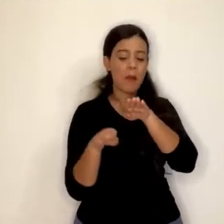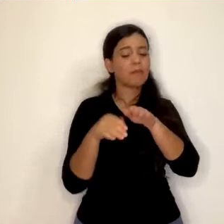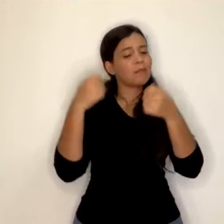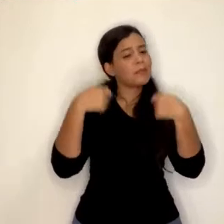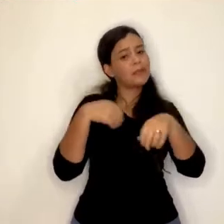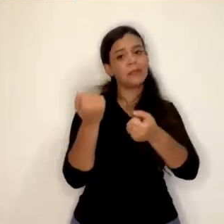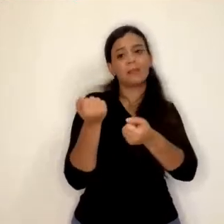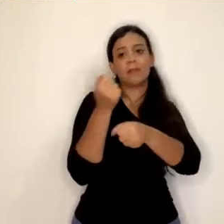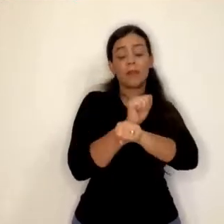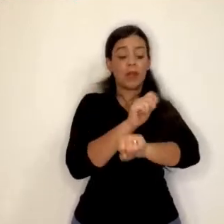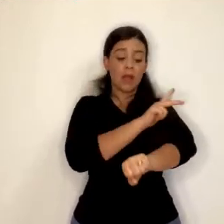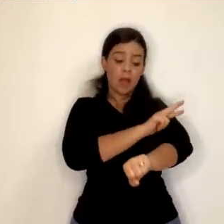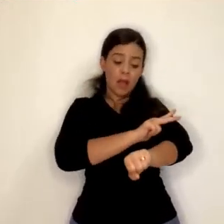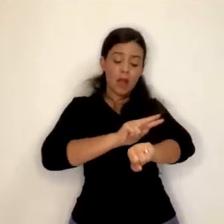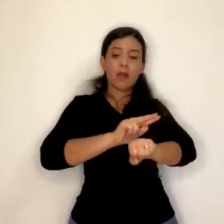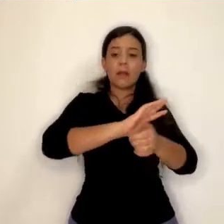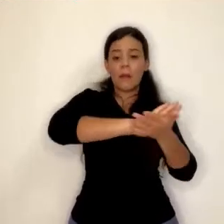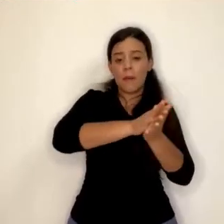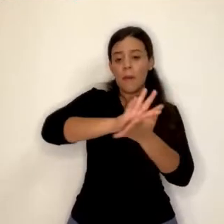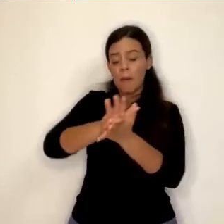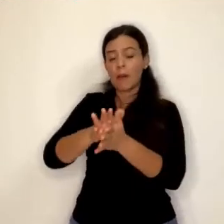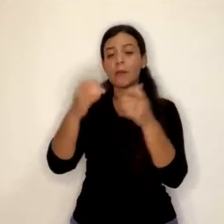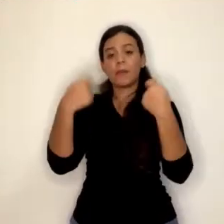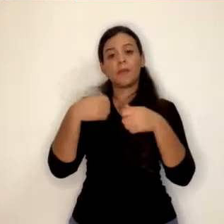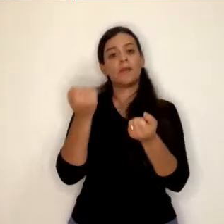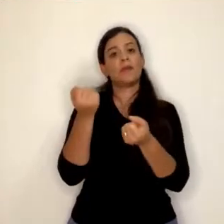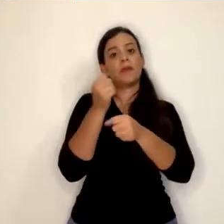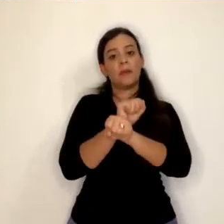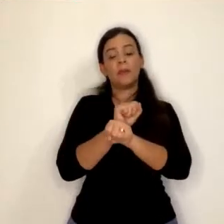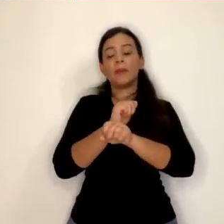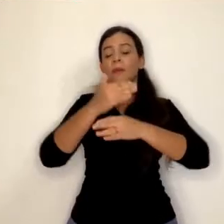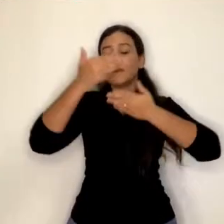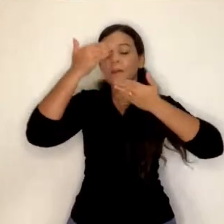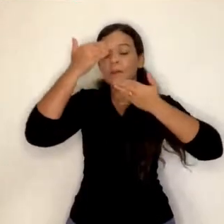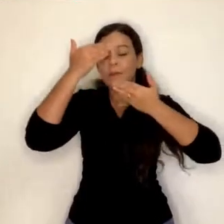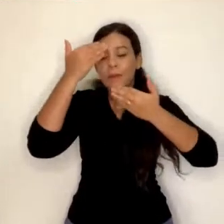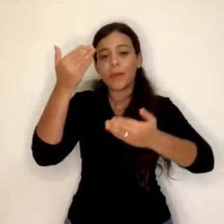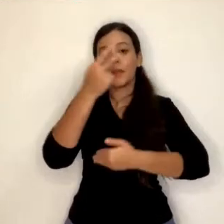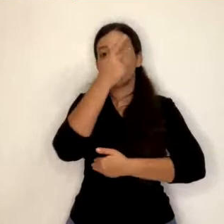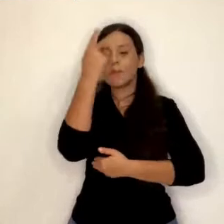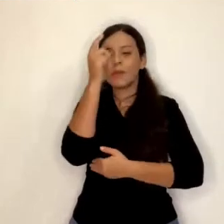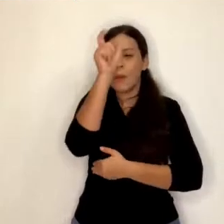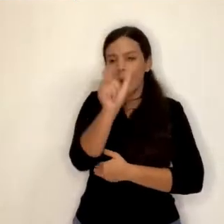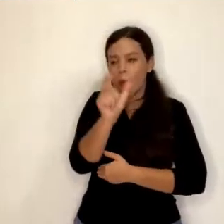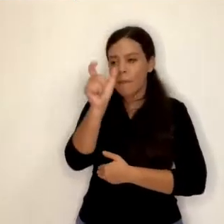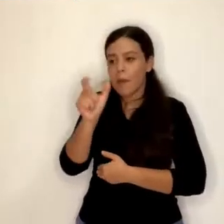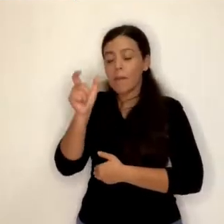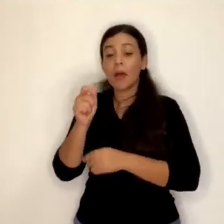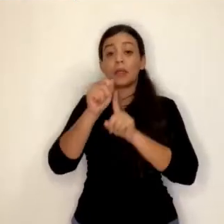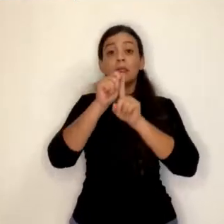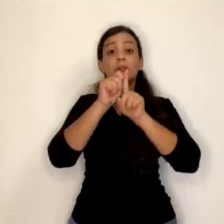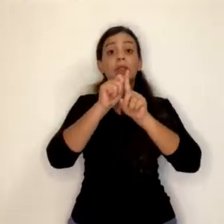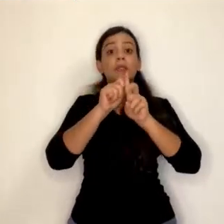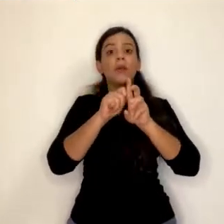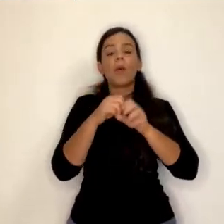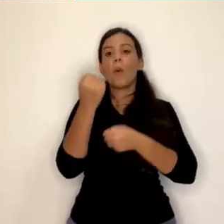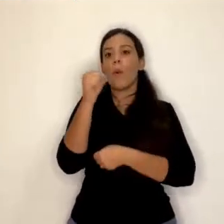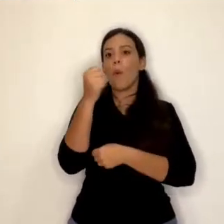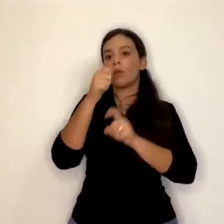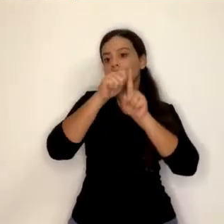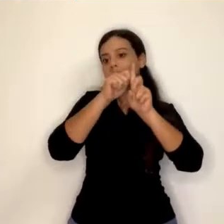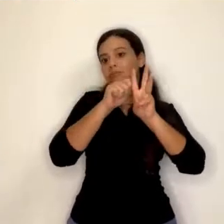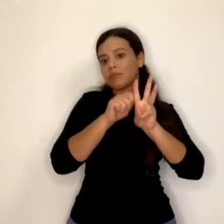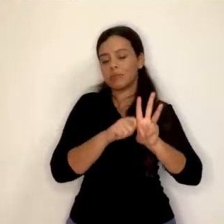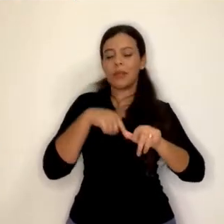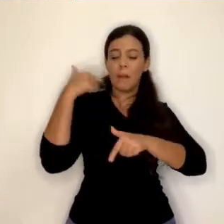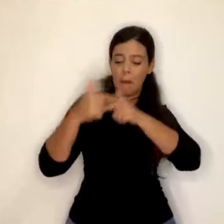of inequality of race, gender, and class inequalities that we have in this country. I would like to thank